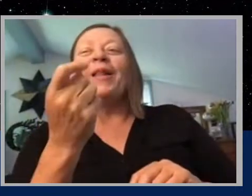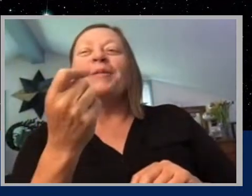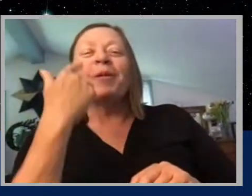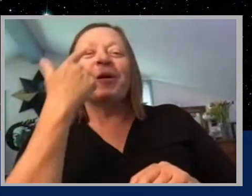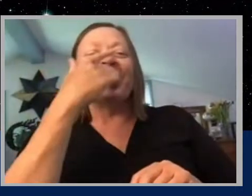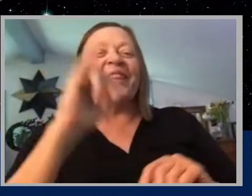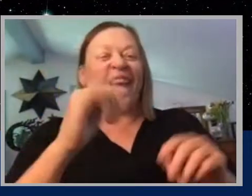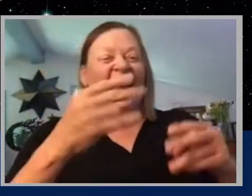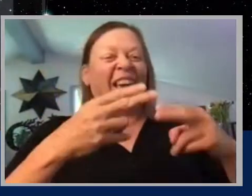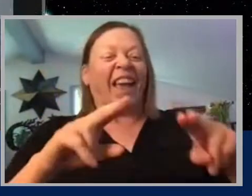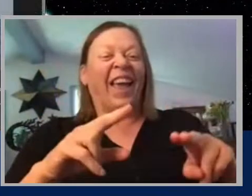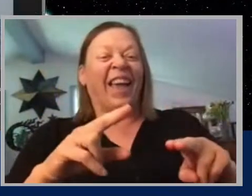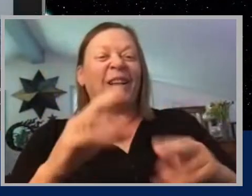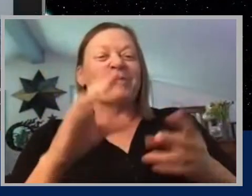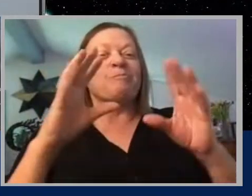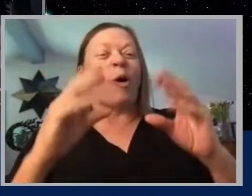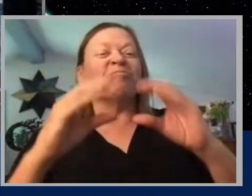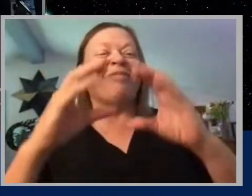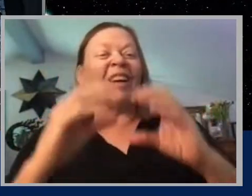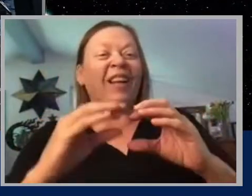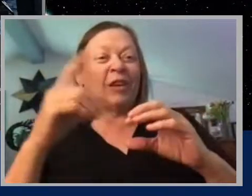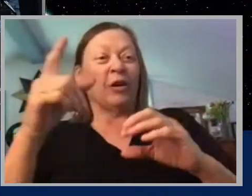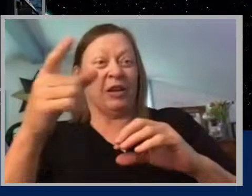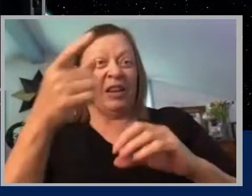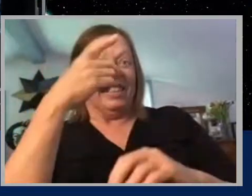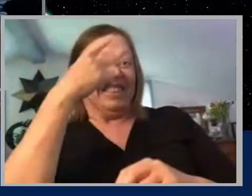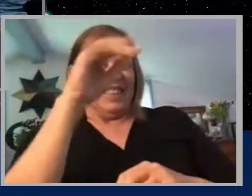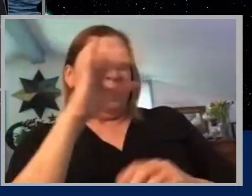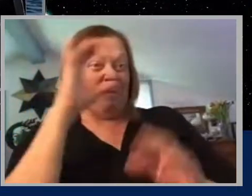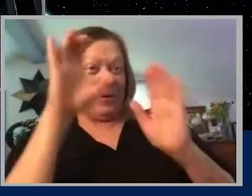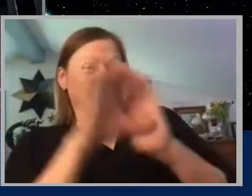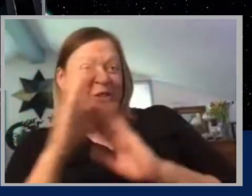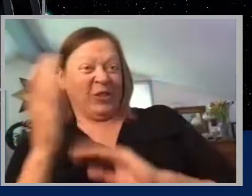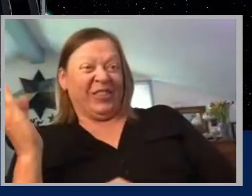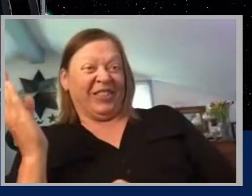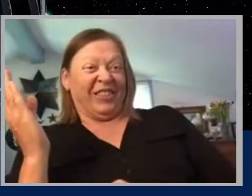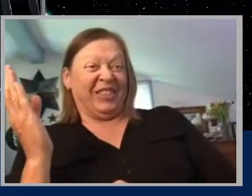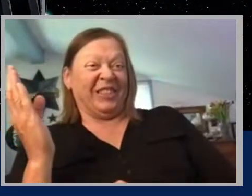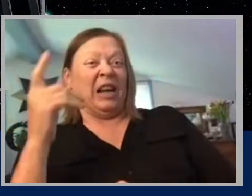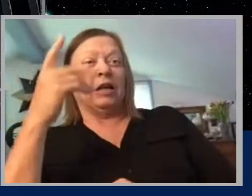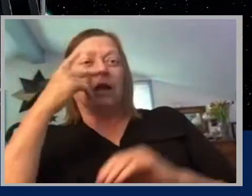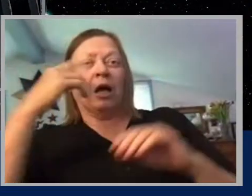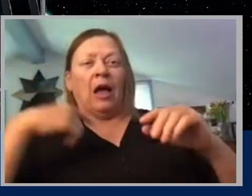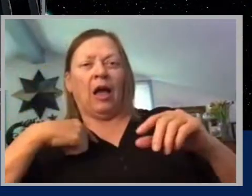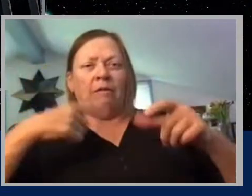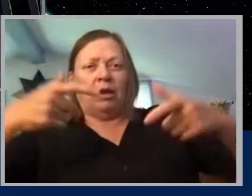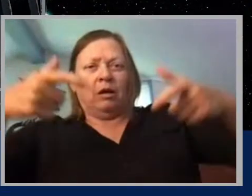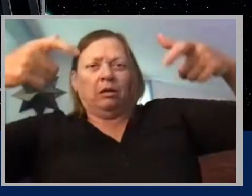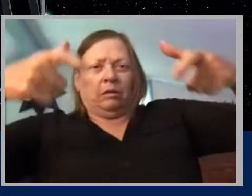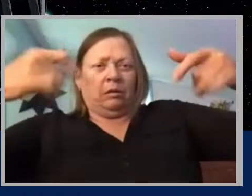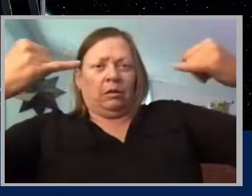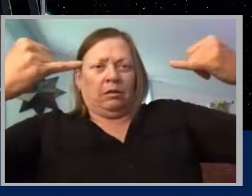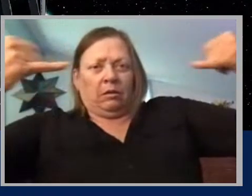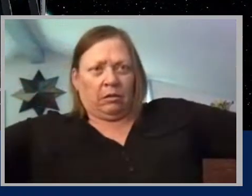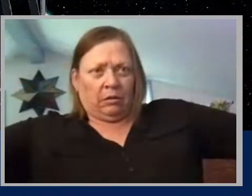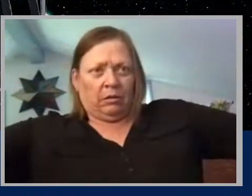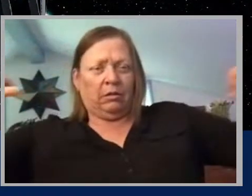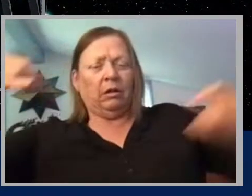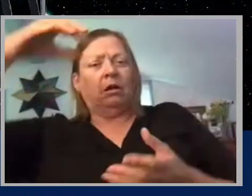in a nest, which is a padded ring that allows the capsule to sit very comfortably and upright with a lot